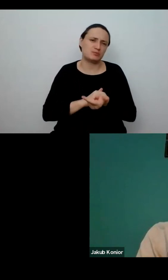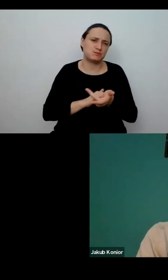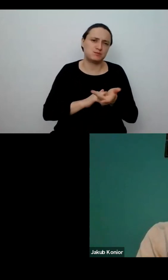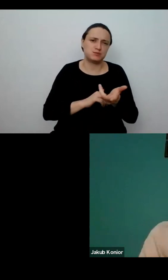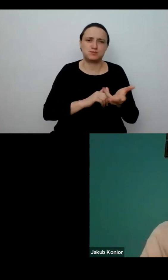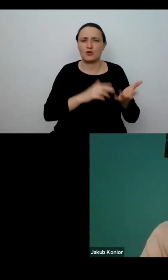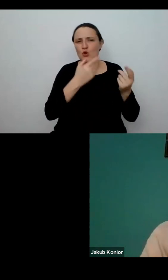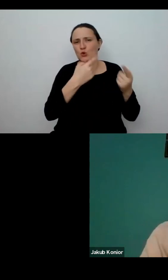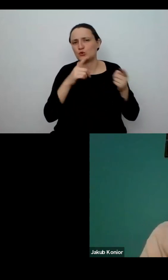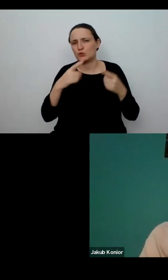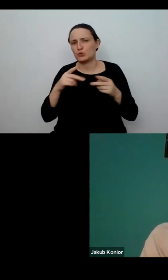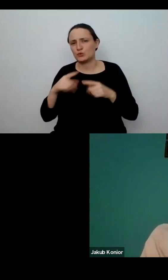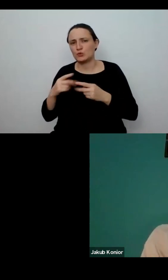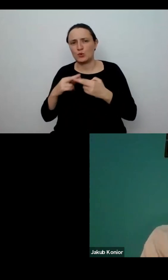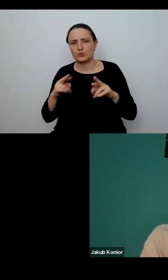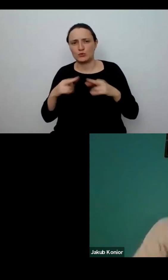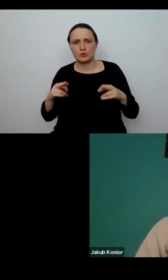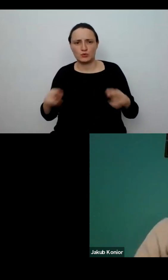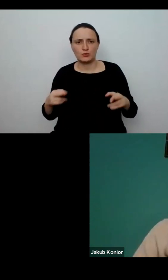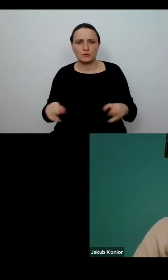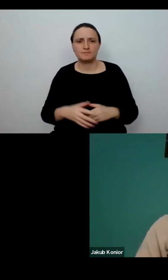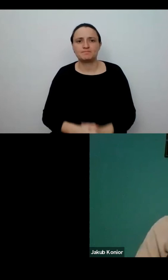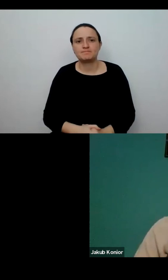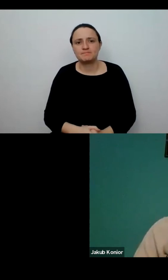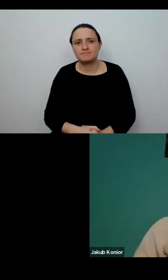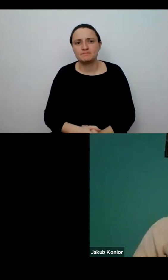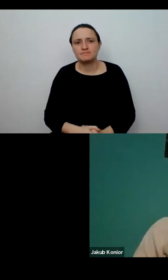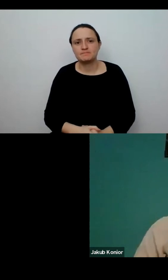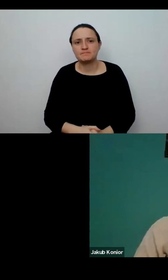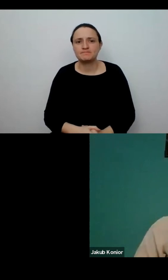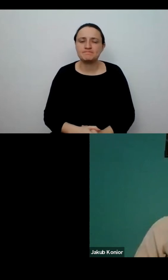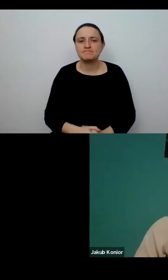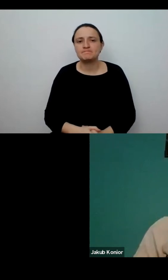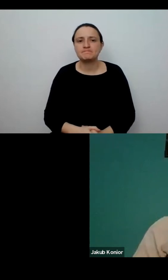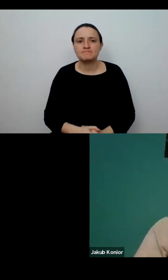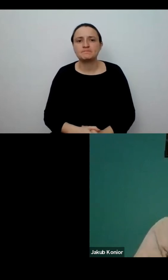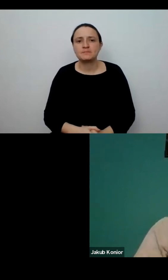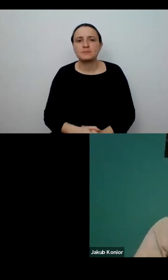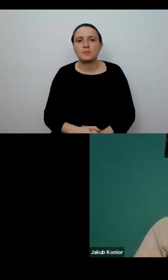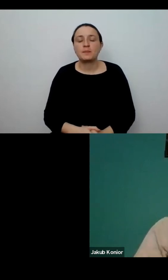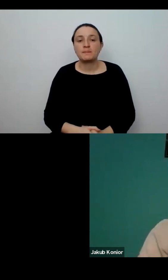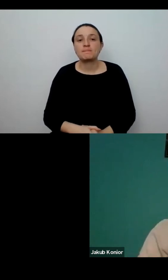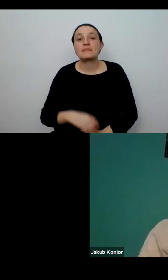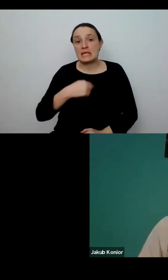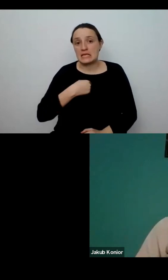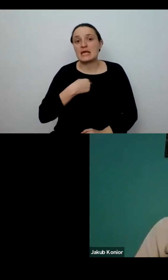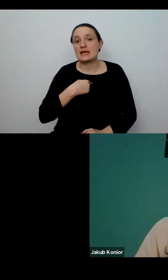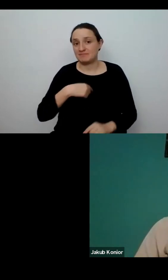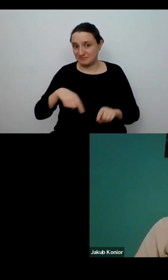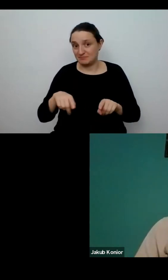study. Yeah, measuring light pollution is not so simple as it